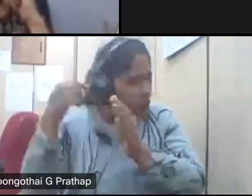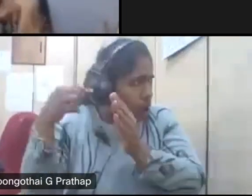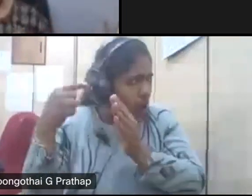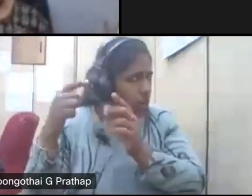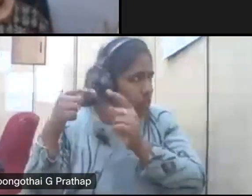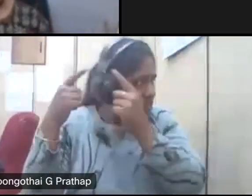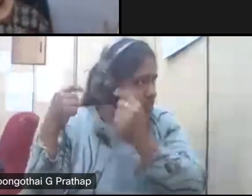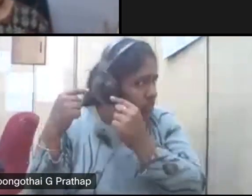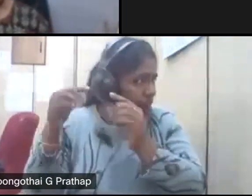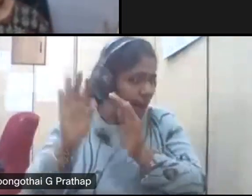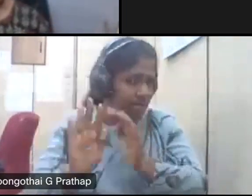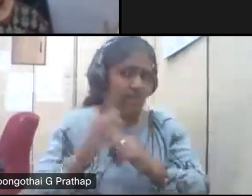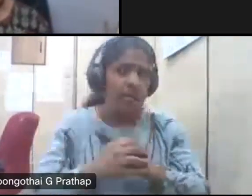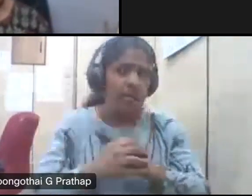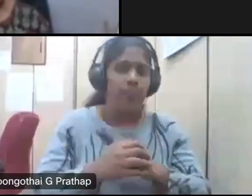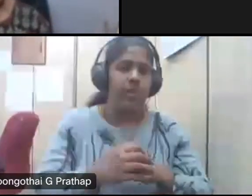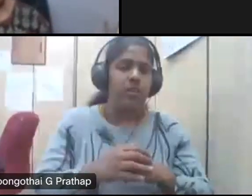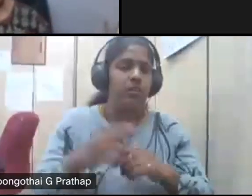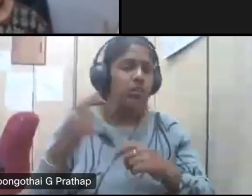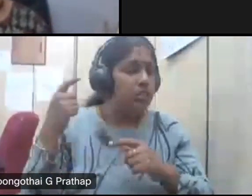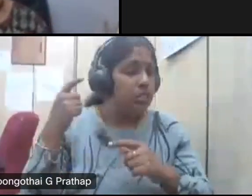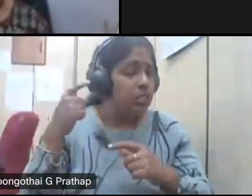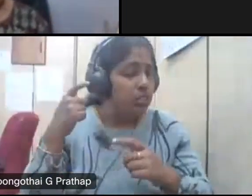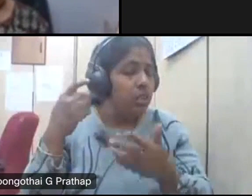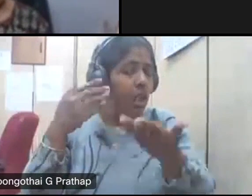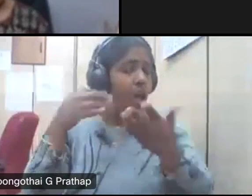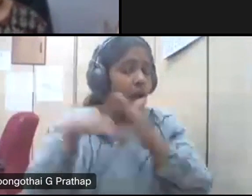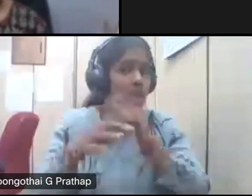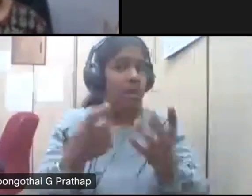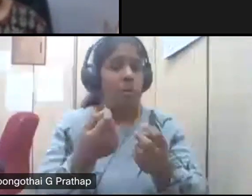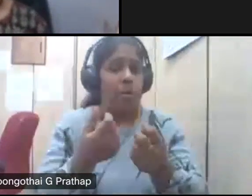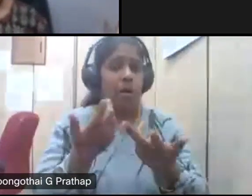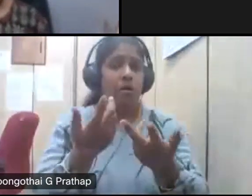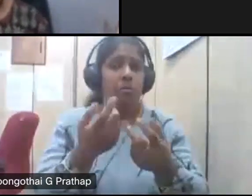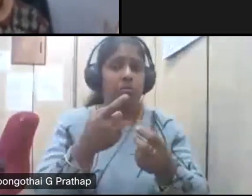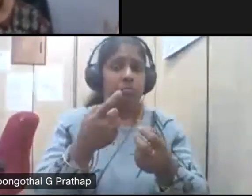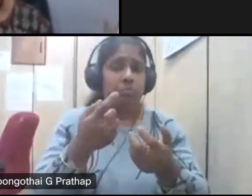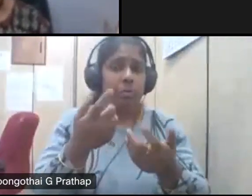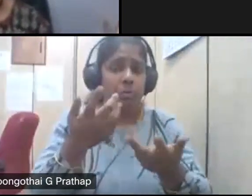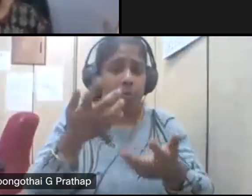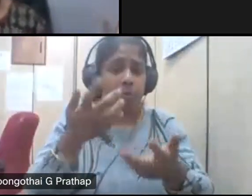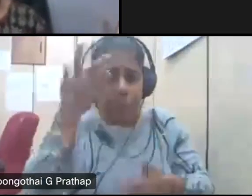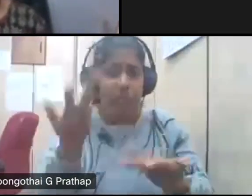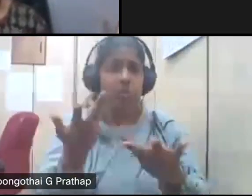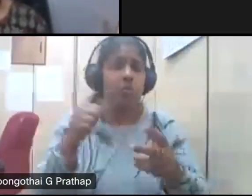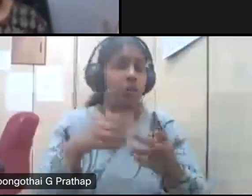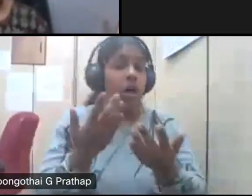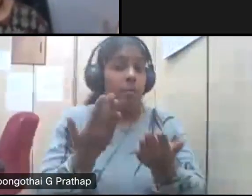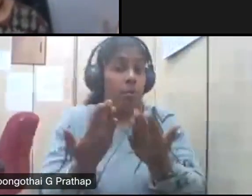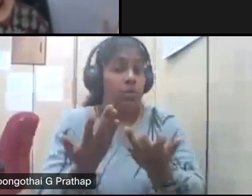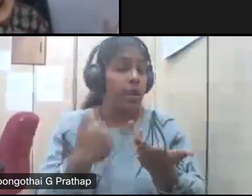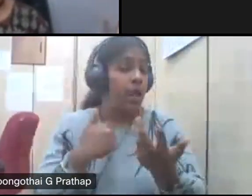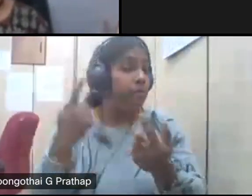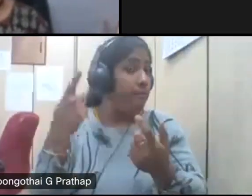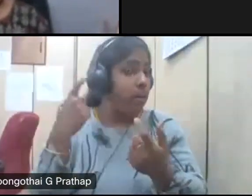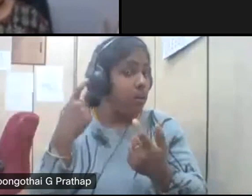repeated ear infections and fluid collection, resulting into conductive hearing loss. There can be congenital hearing